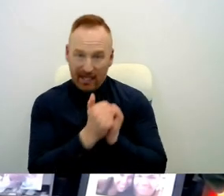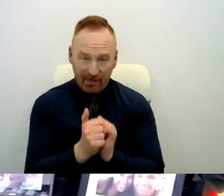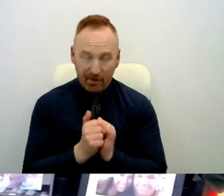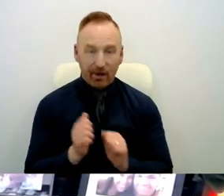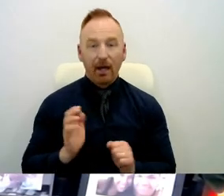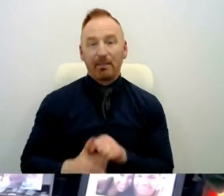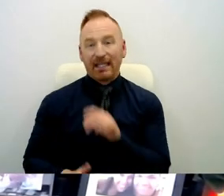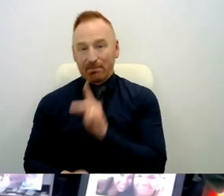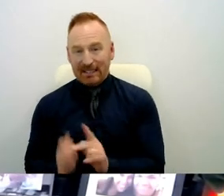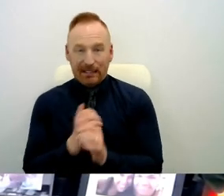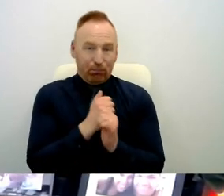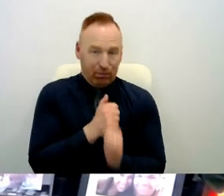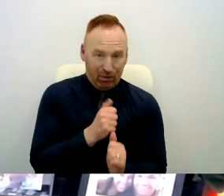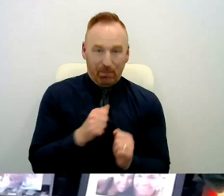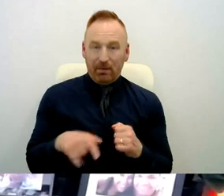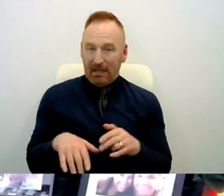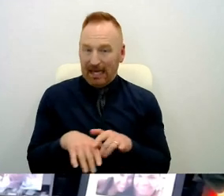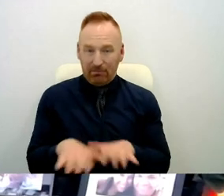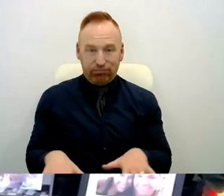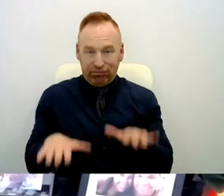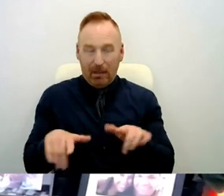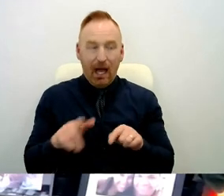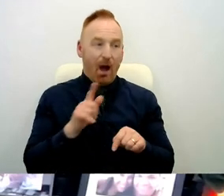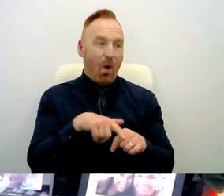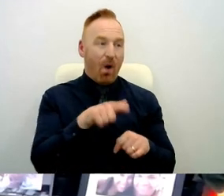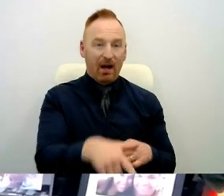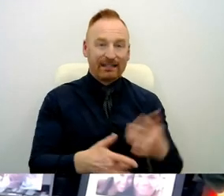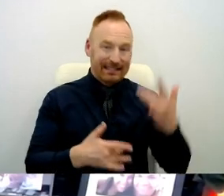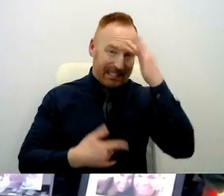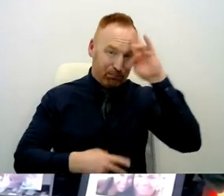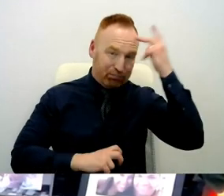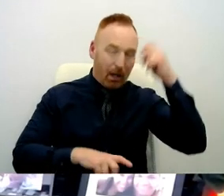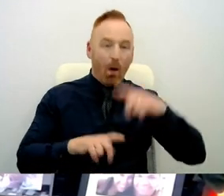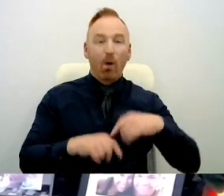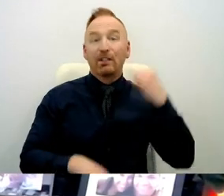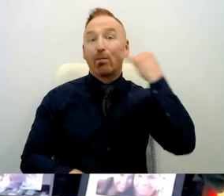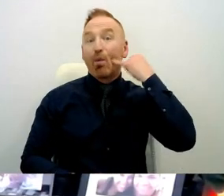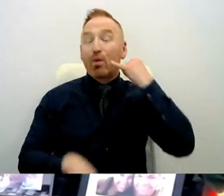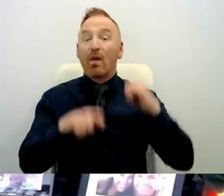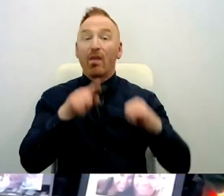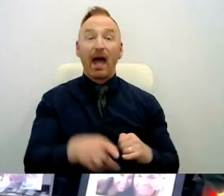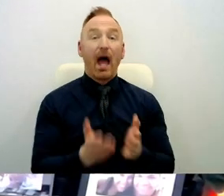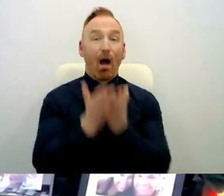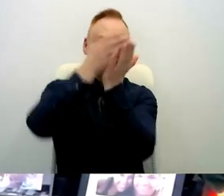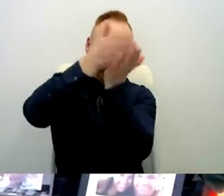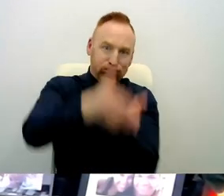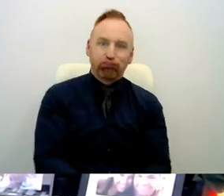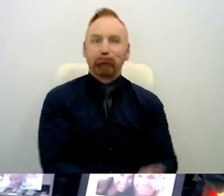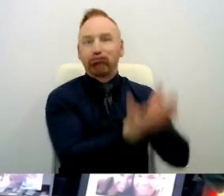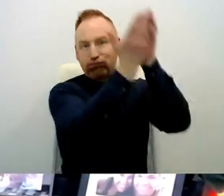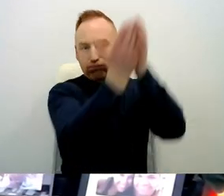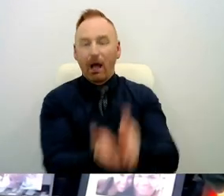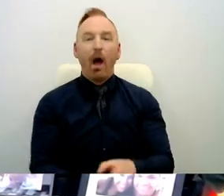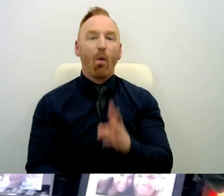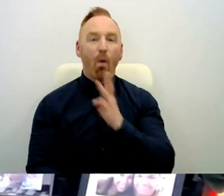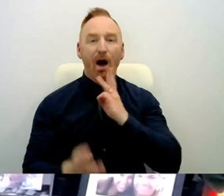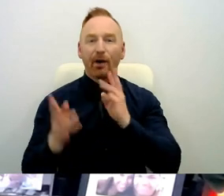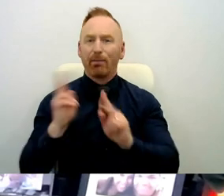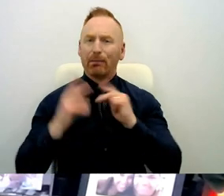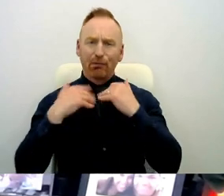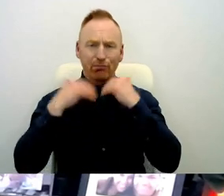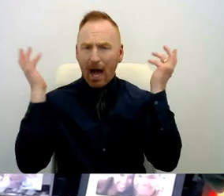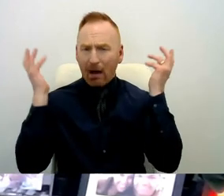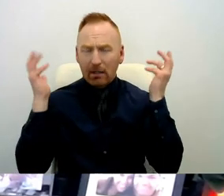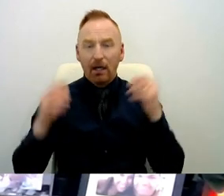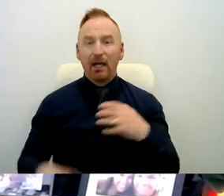journey. Illness and disease and drowning in holds when ships took on water was commonplace. Starvation and near starvation